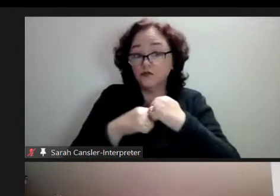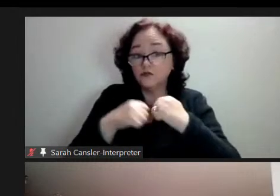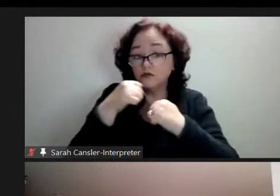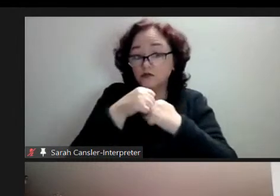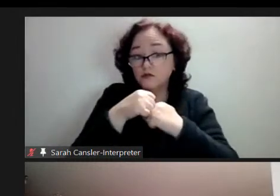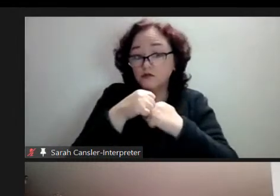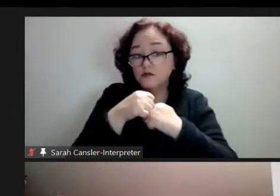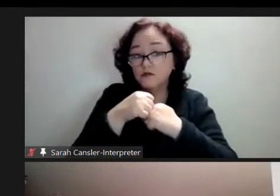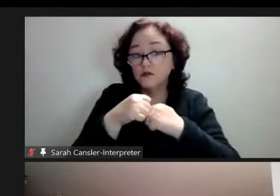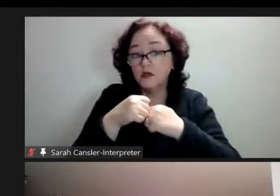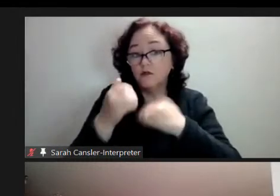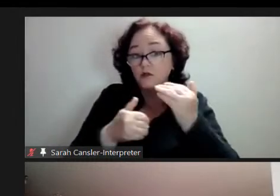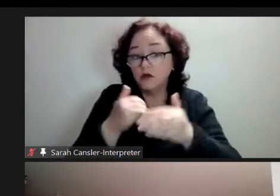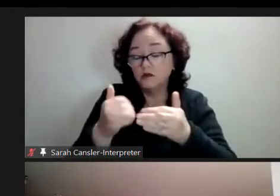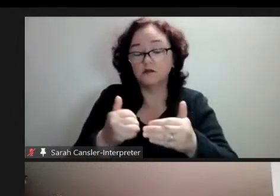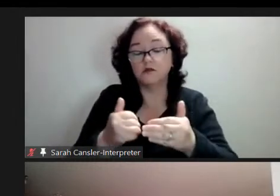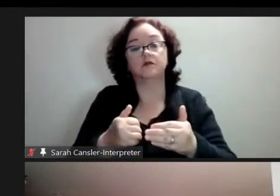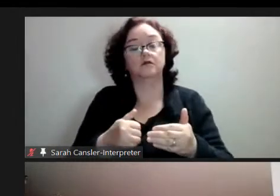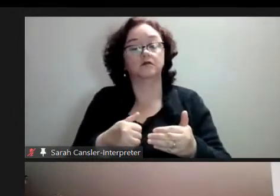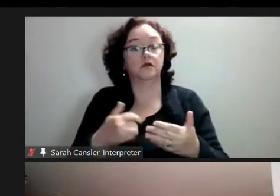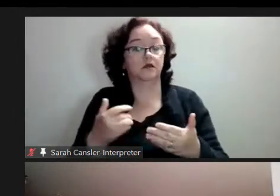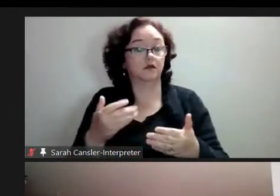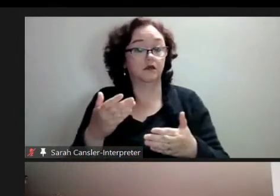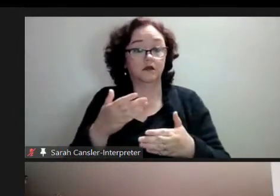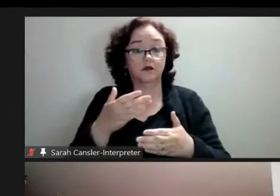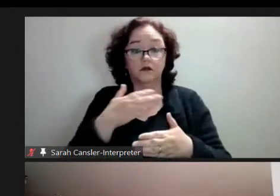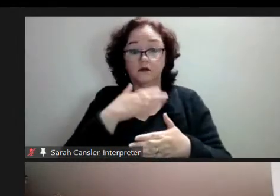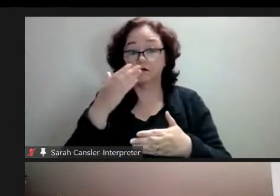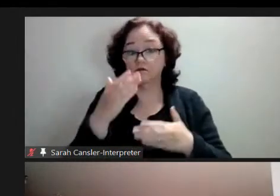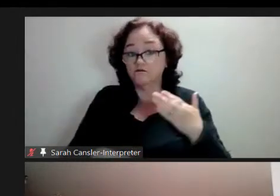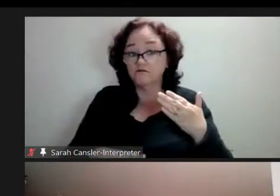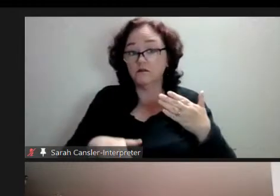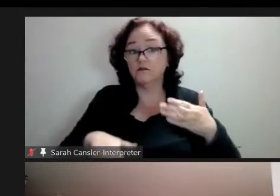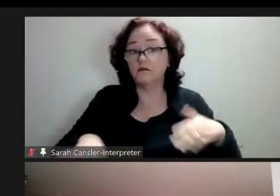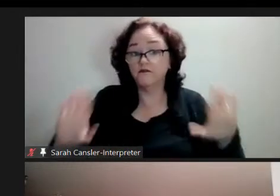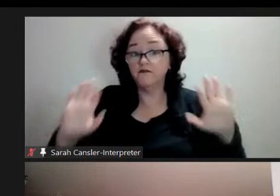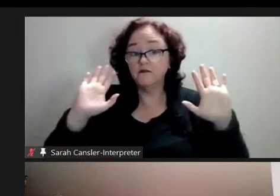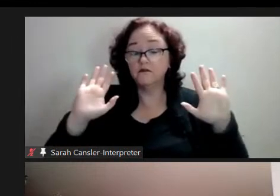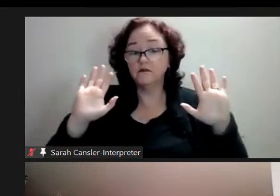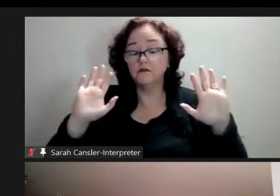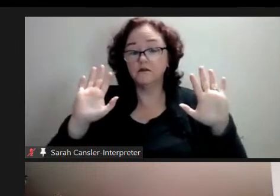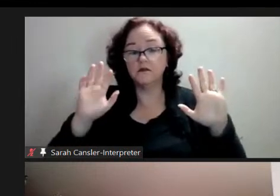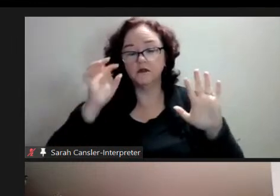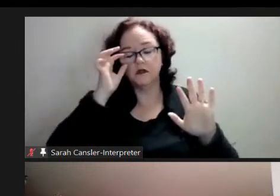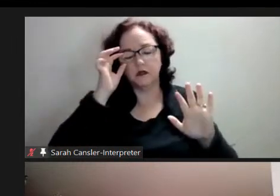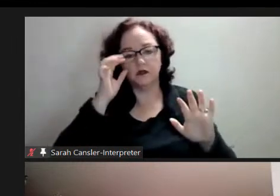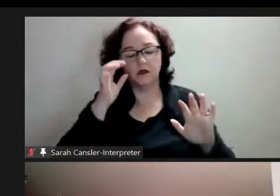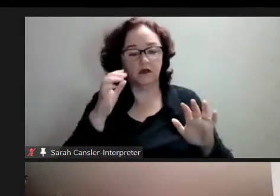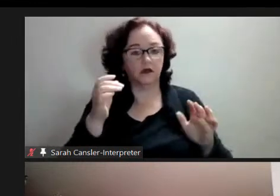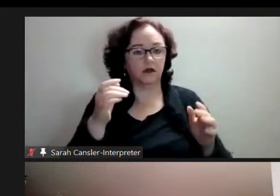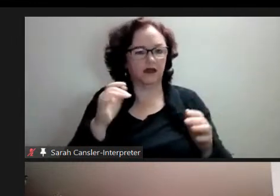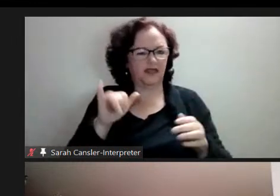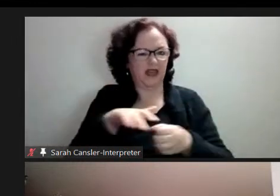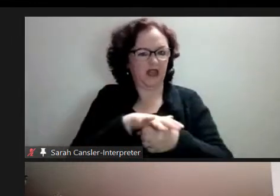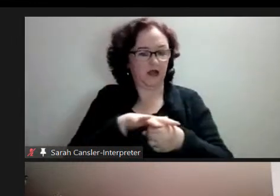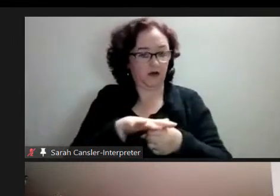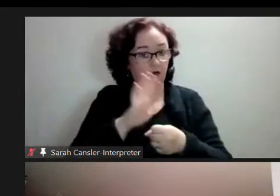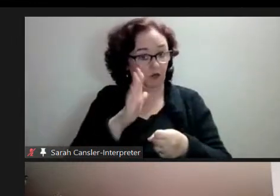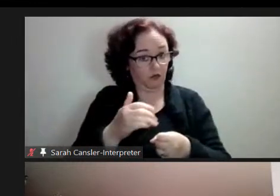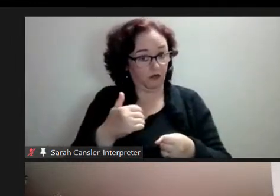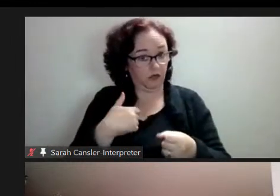the final completion, will the ride pickup and drop off, will that location